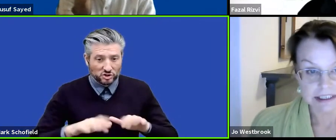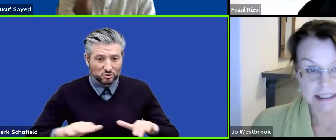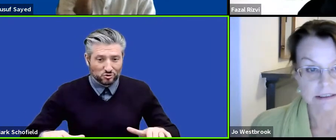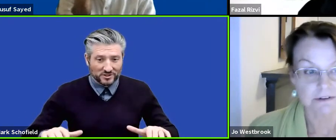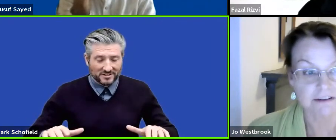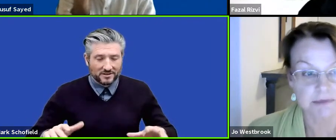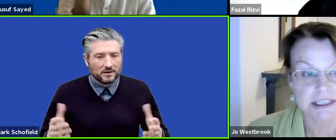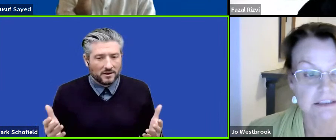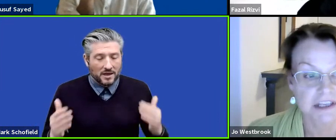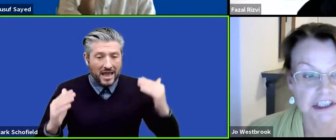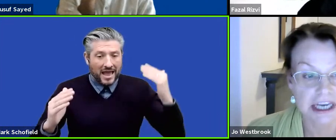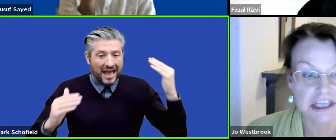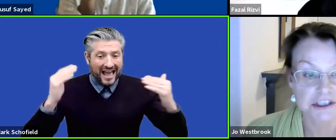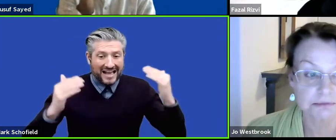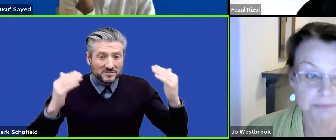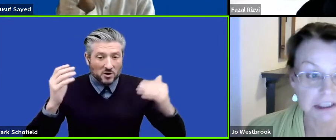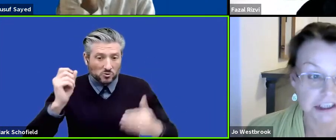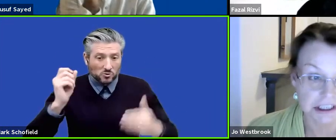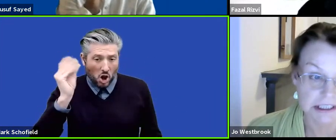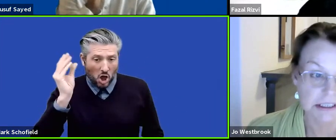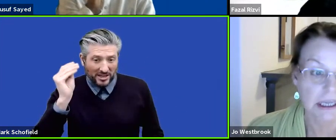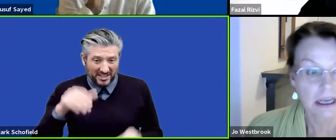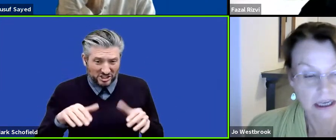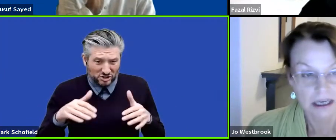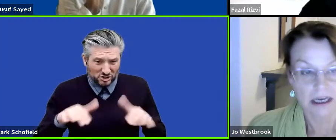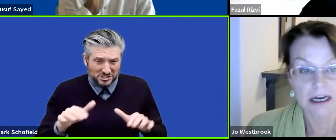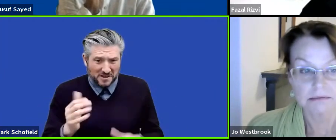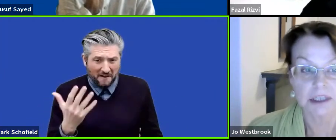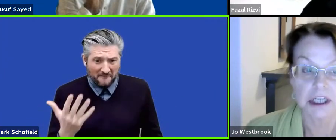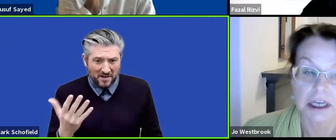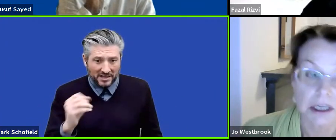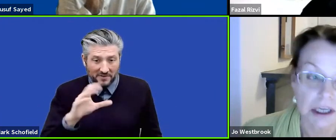only covers less than 5% of educational budgets.